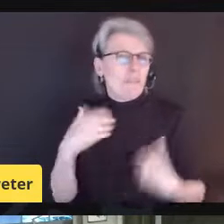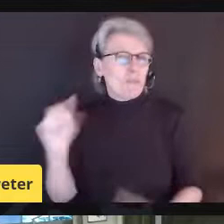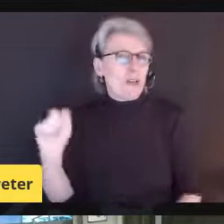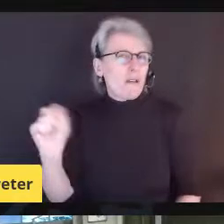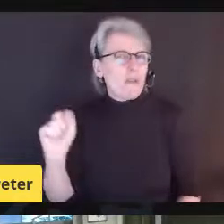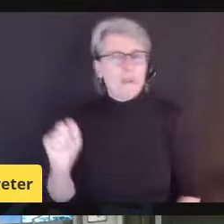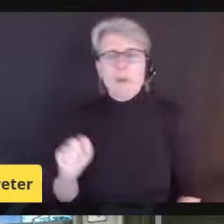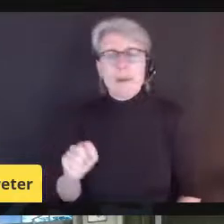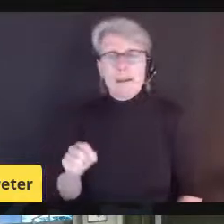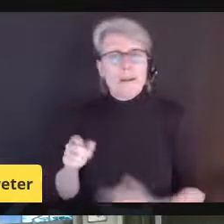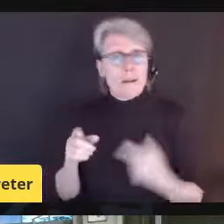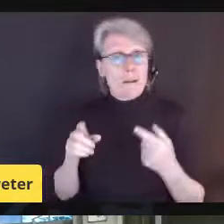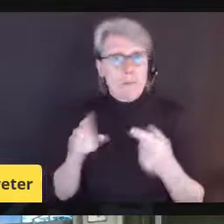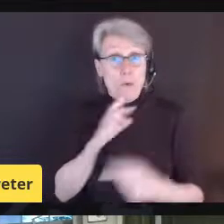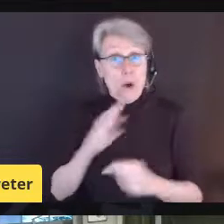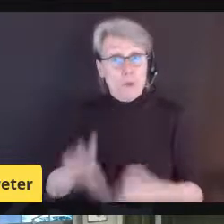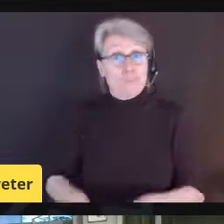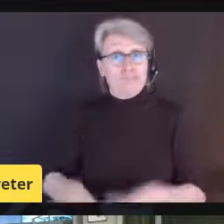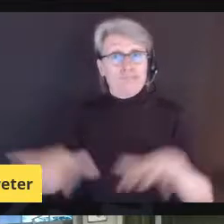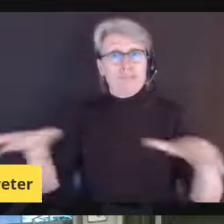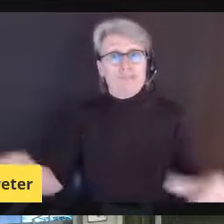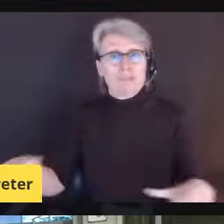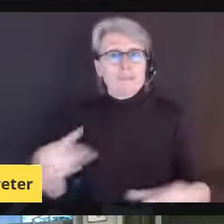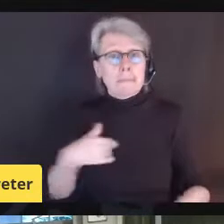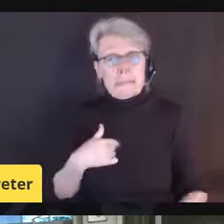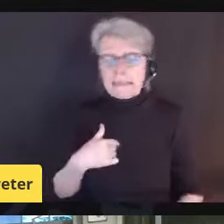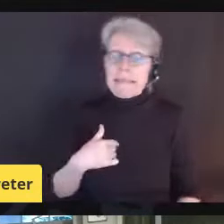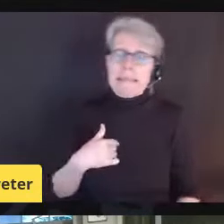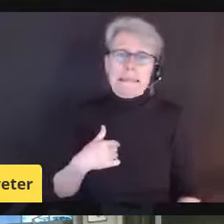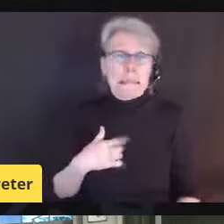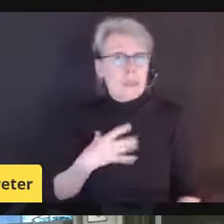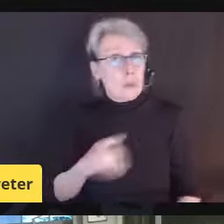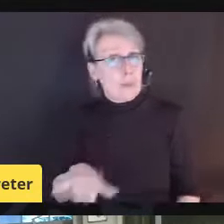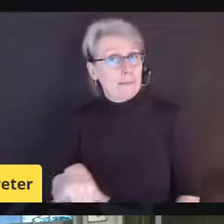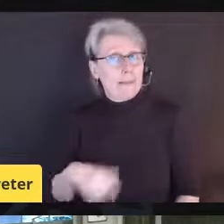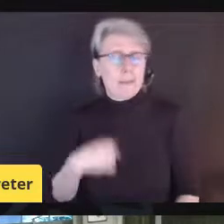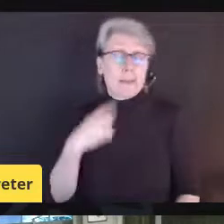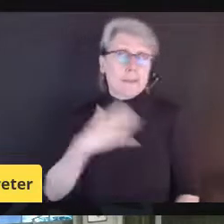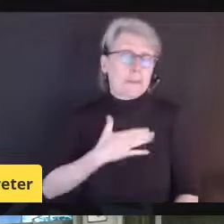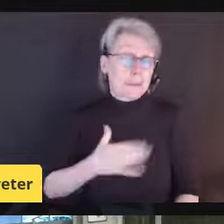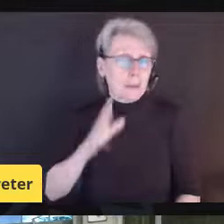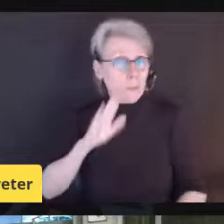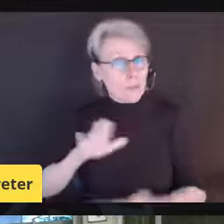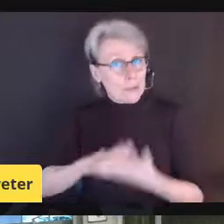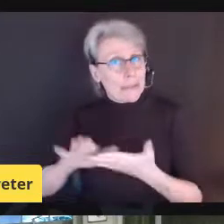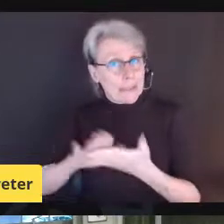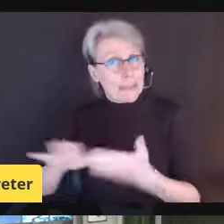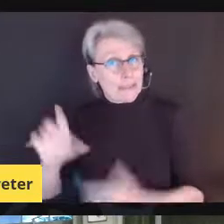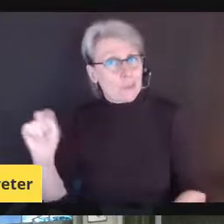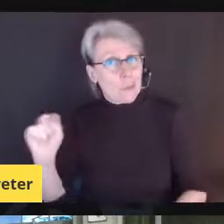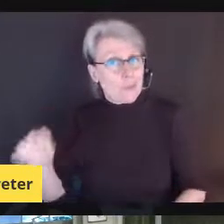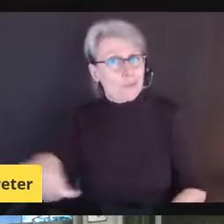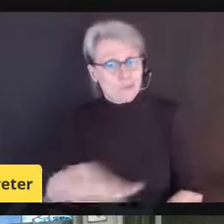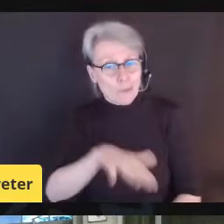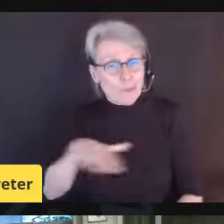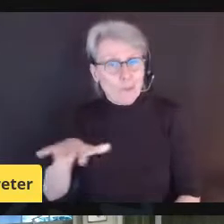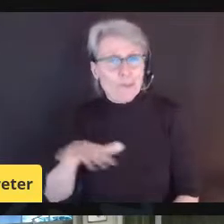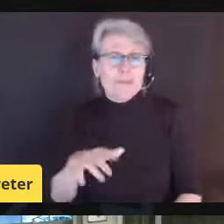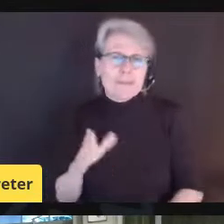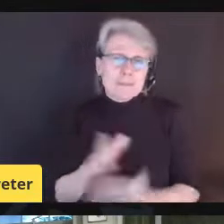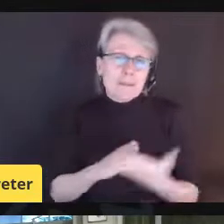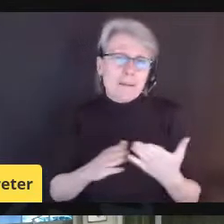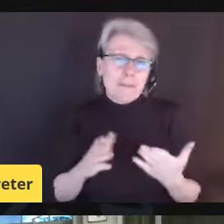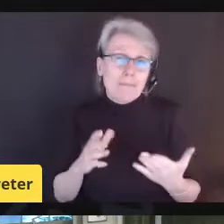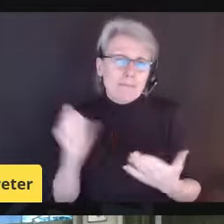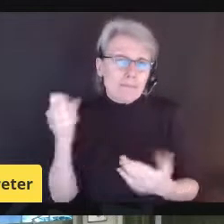but I will. But there are parts of the job that, you know, is not your favorite, but